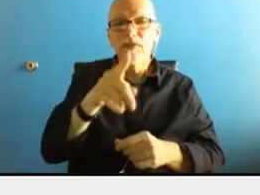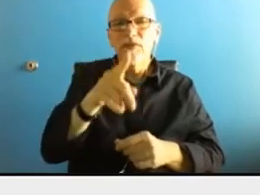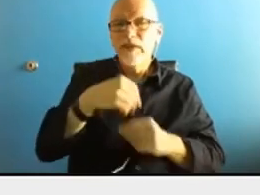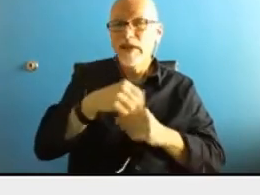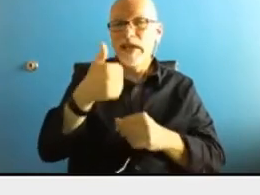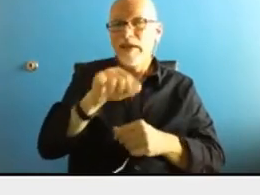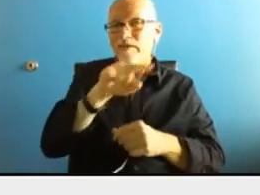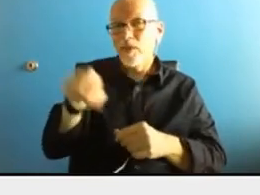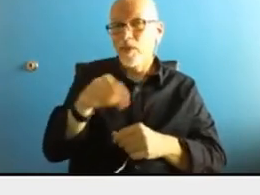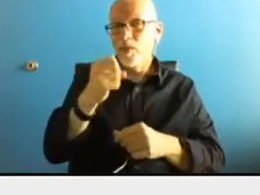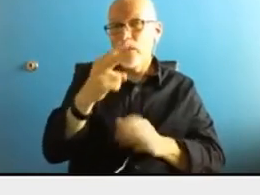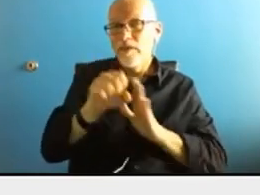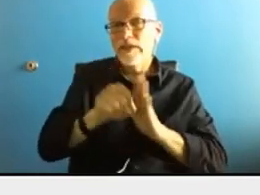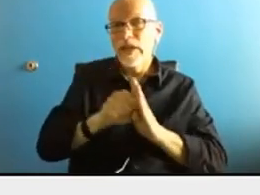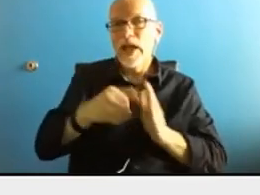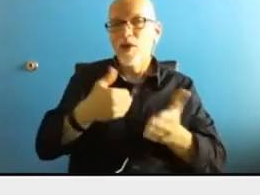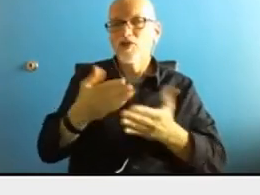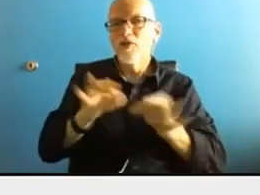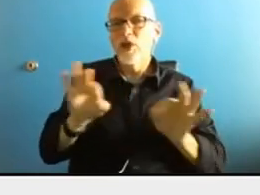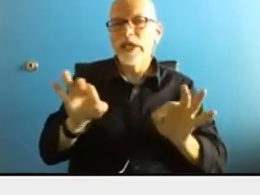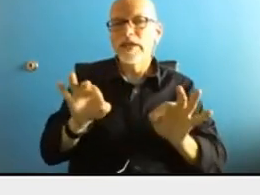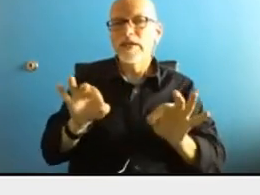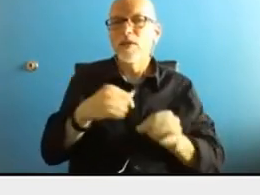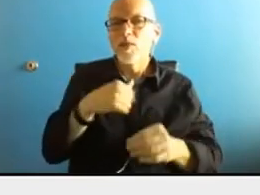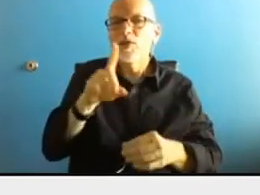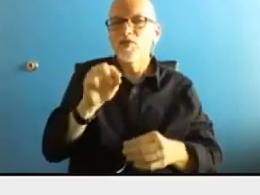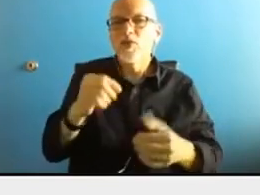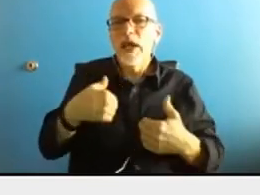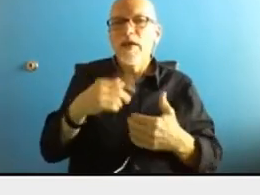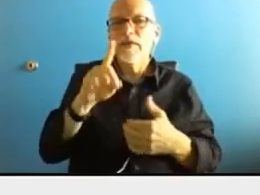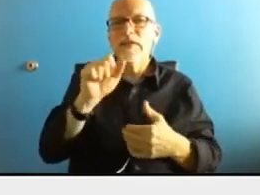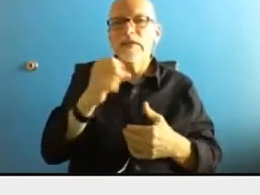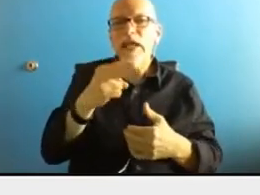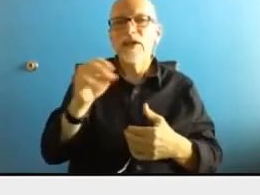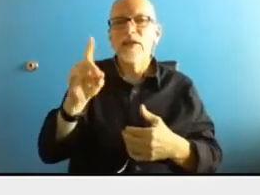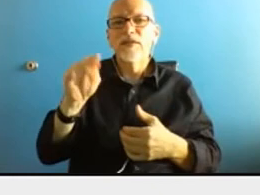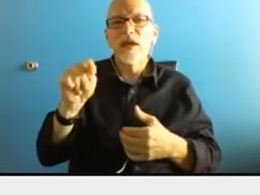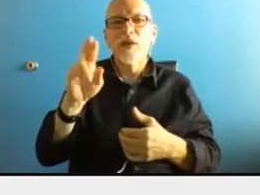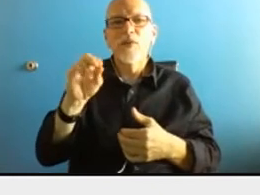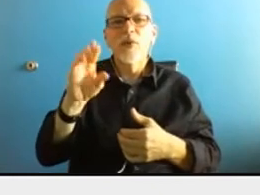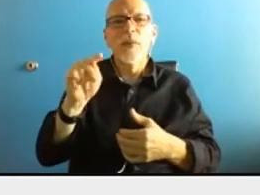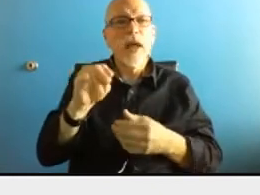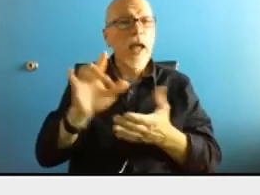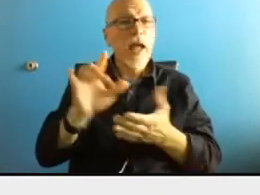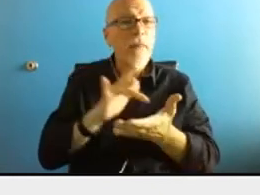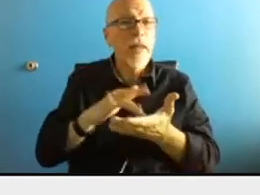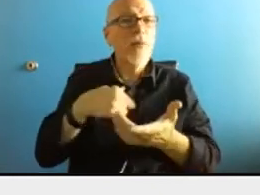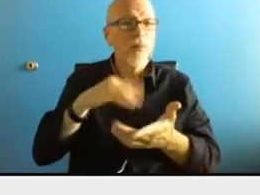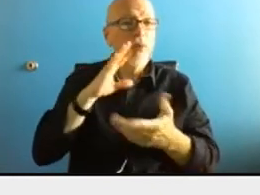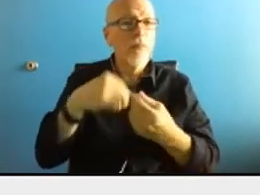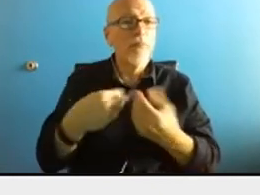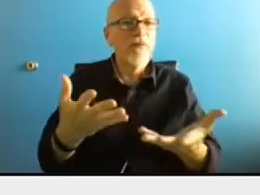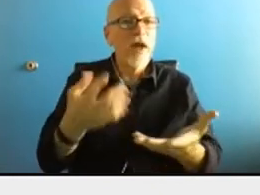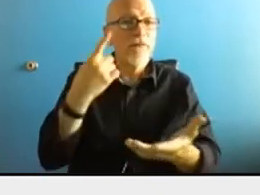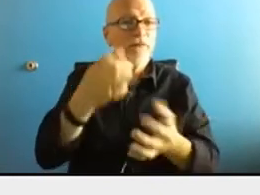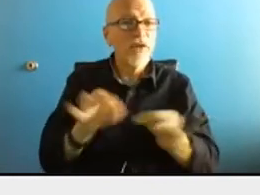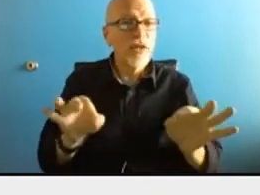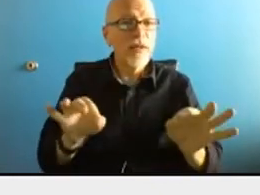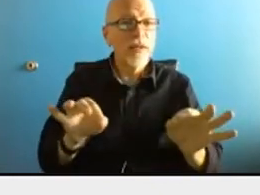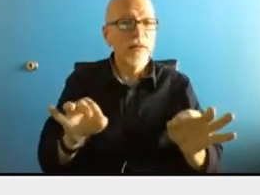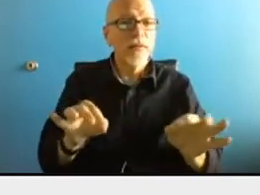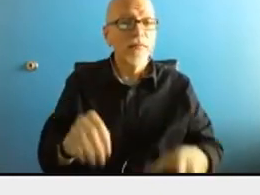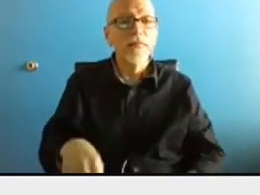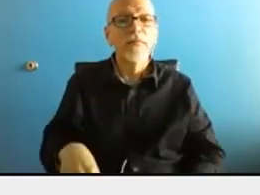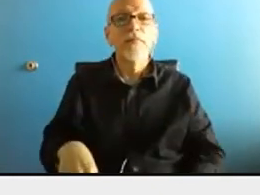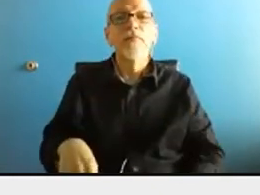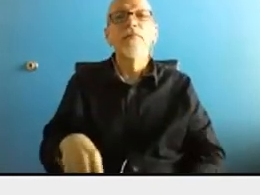states, our services are free. And we do have some Dash and Dot robots and iPads that we will provide you for free to take